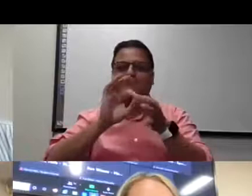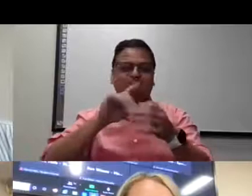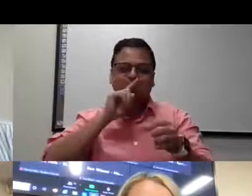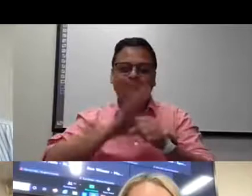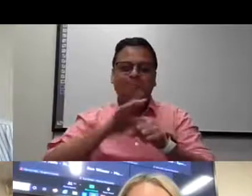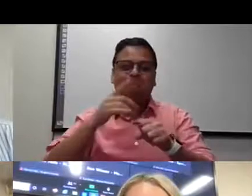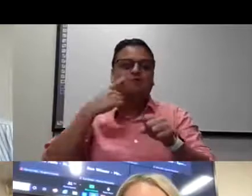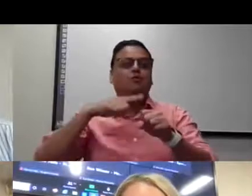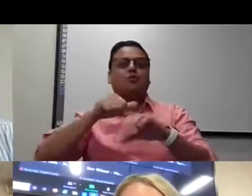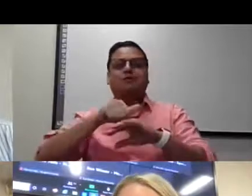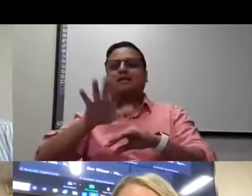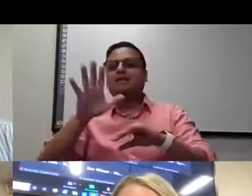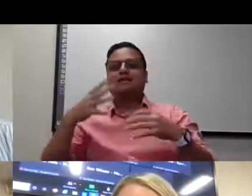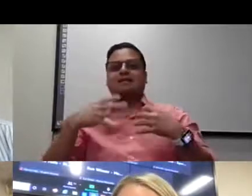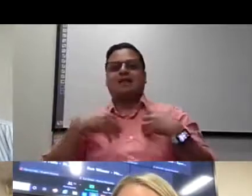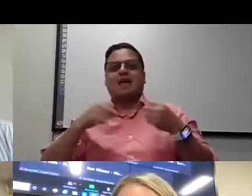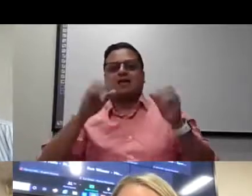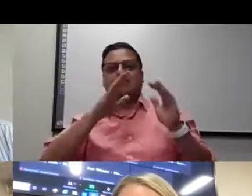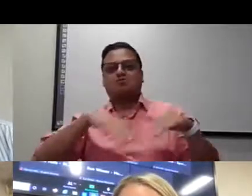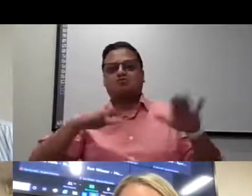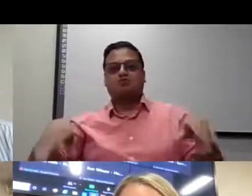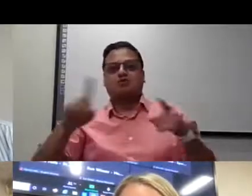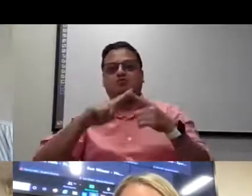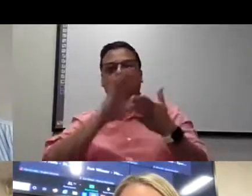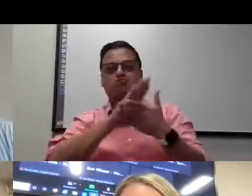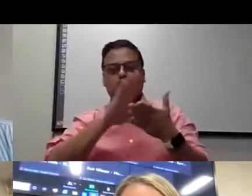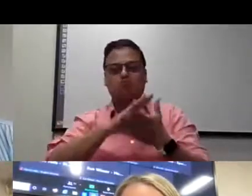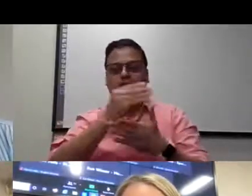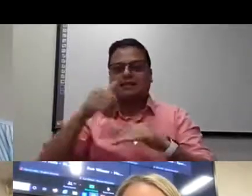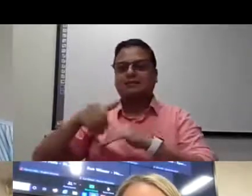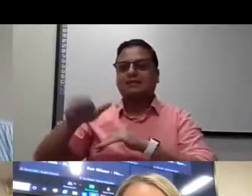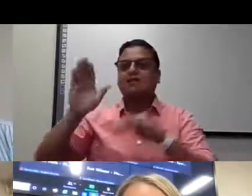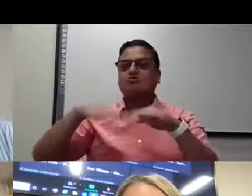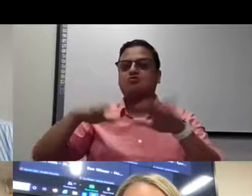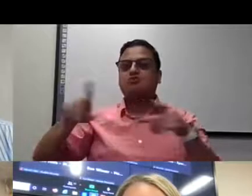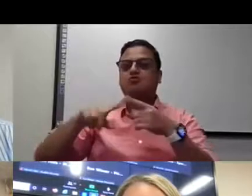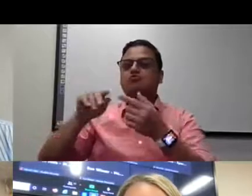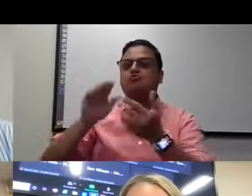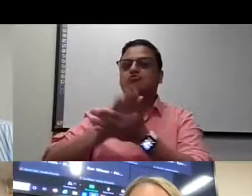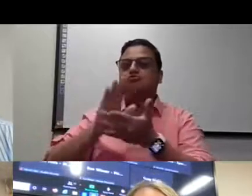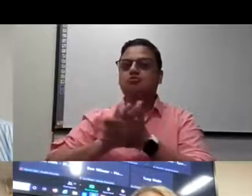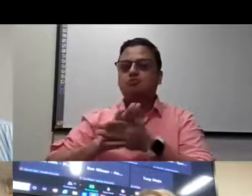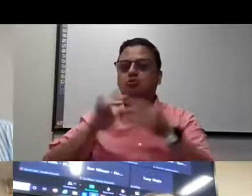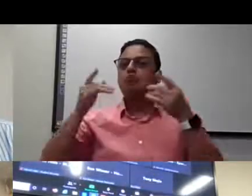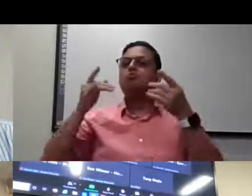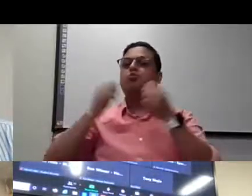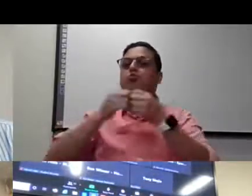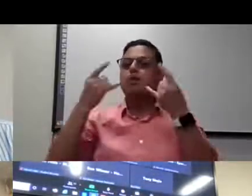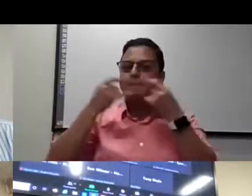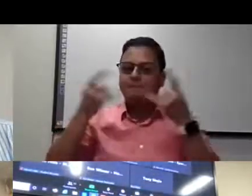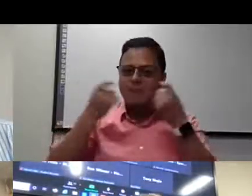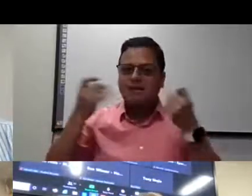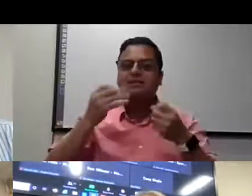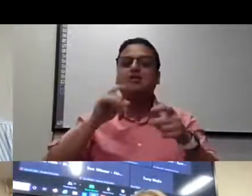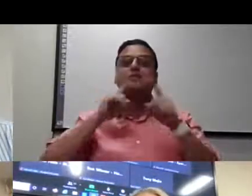to sending healthy children to school and sending children to school wearing their masks and